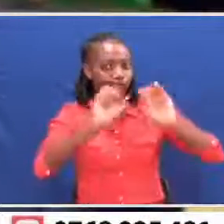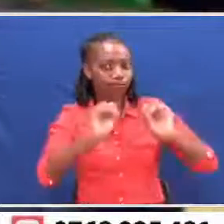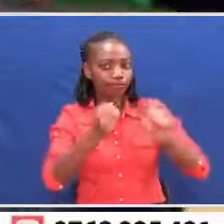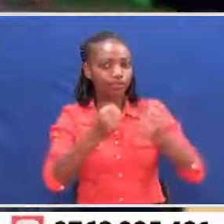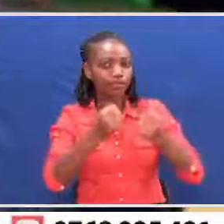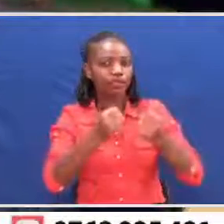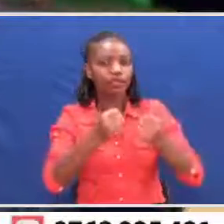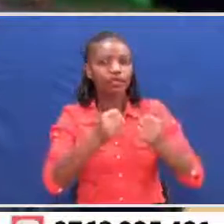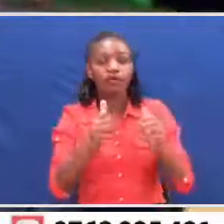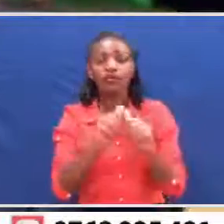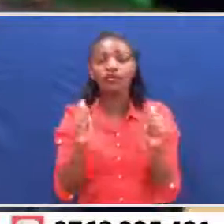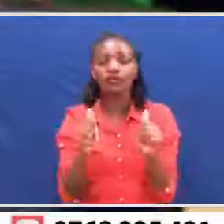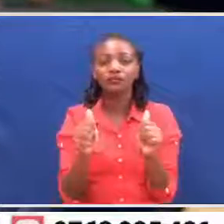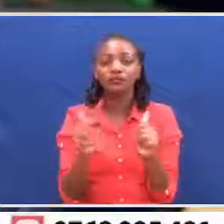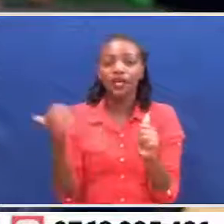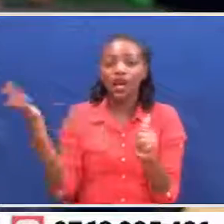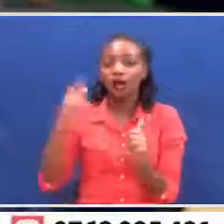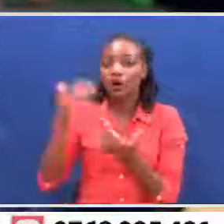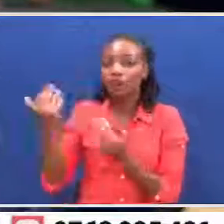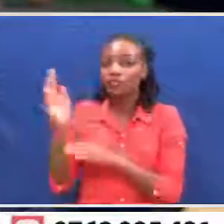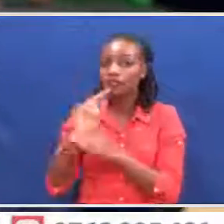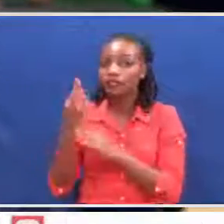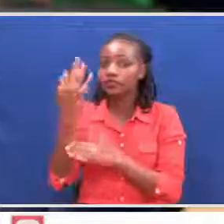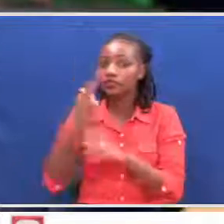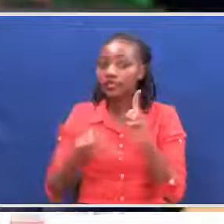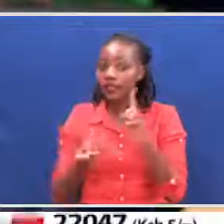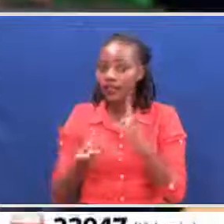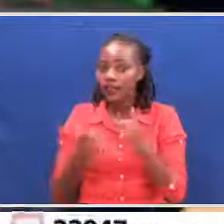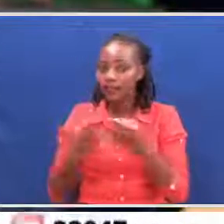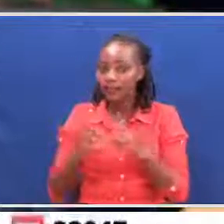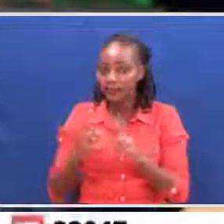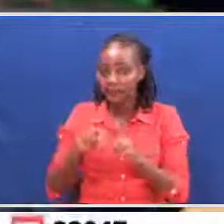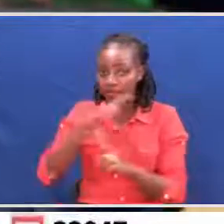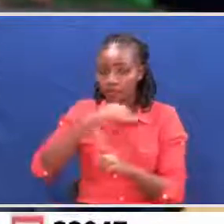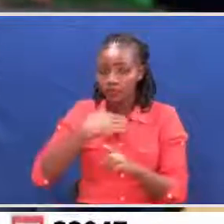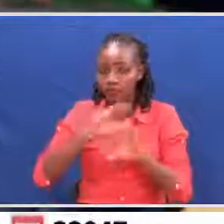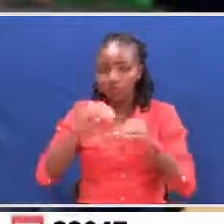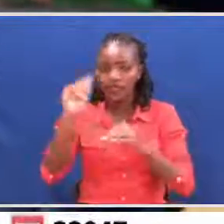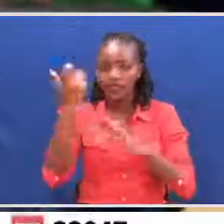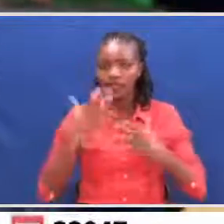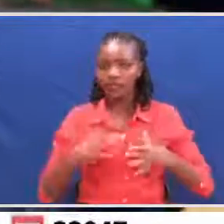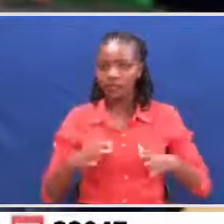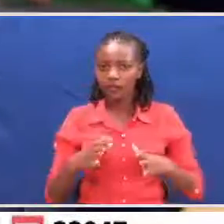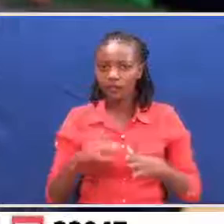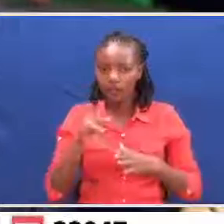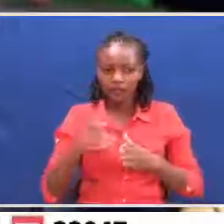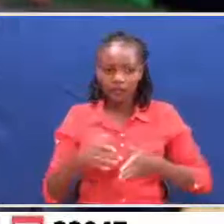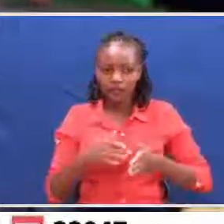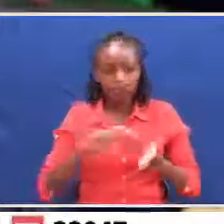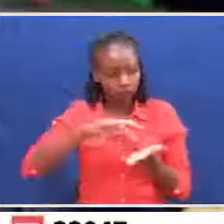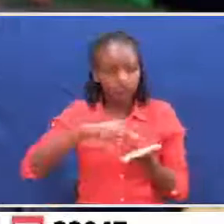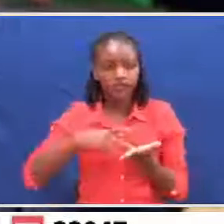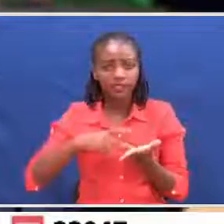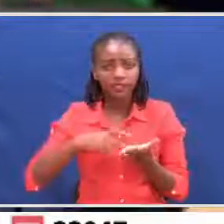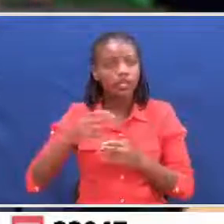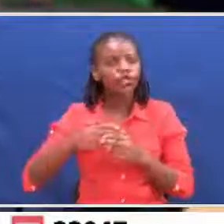project. Initially, it was to take about 3 years. But because we want to give Kenyans this facility as